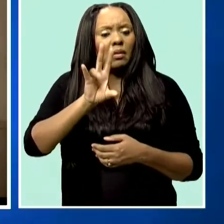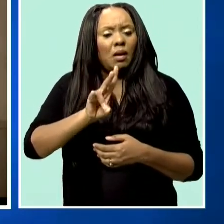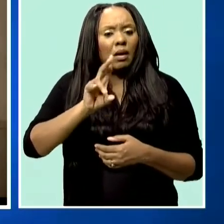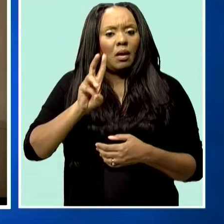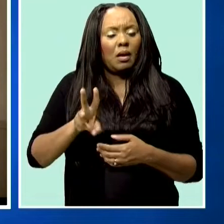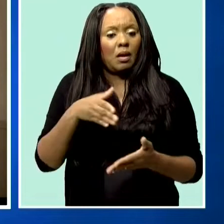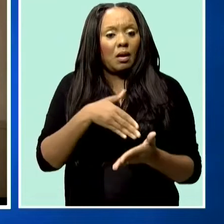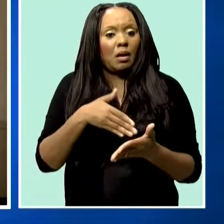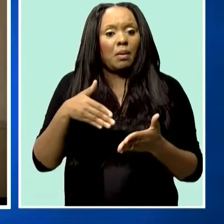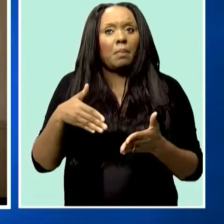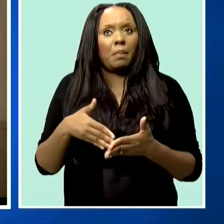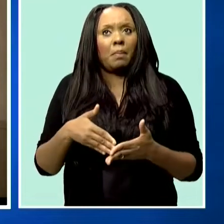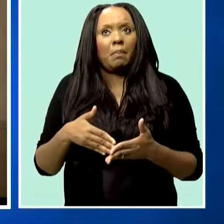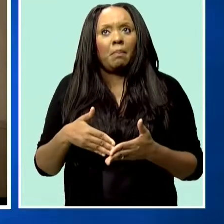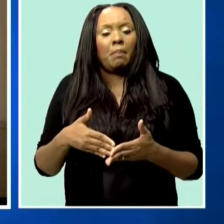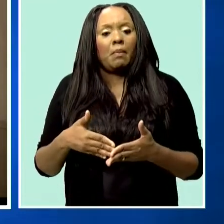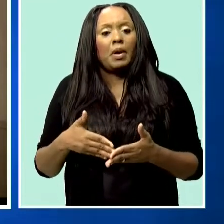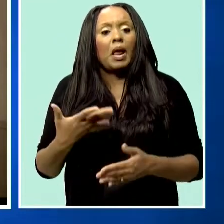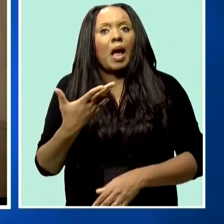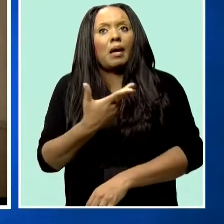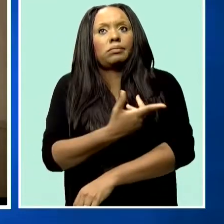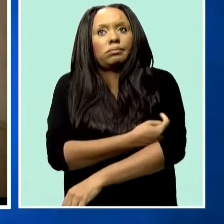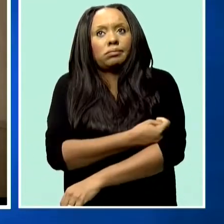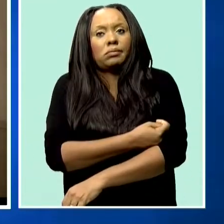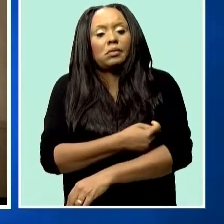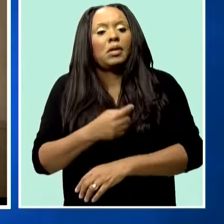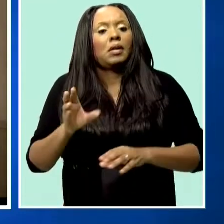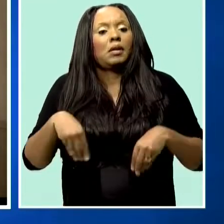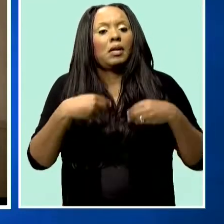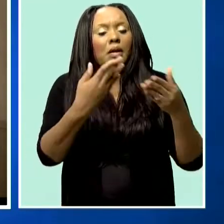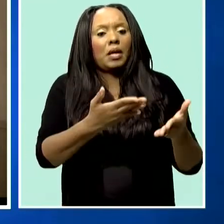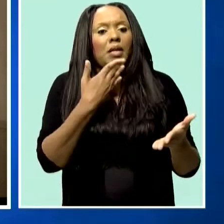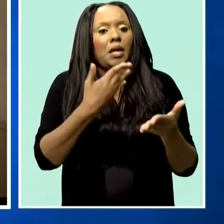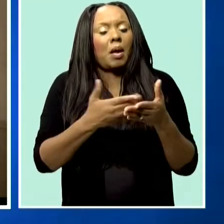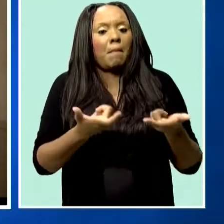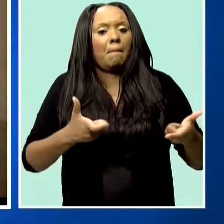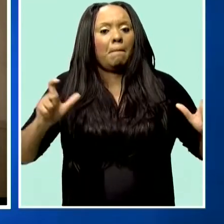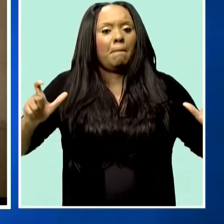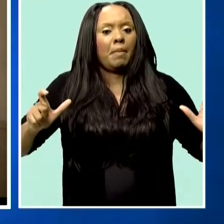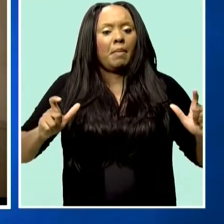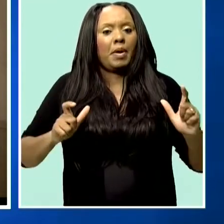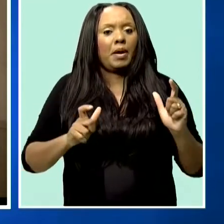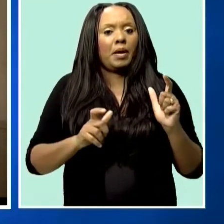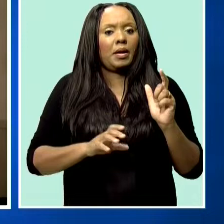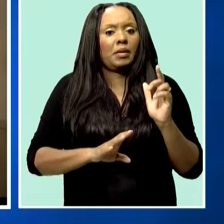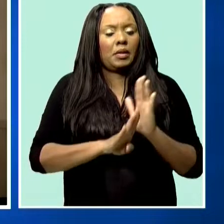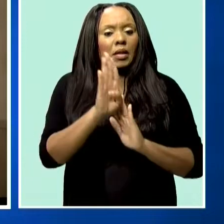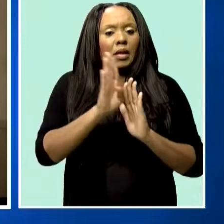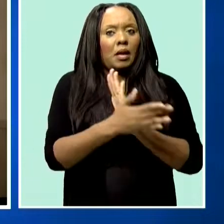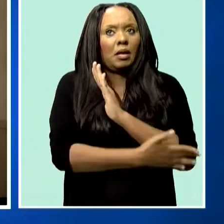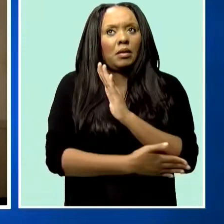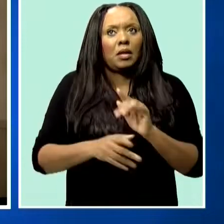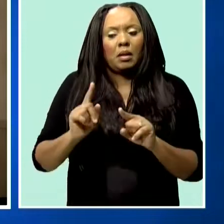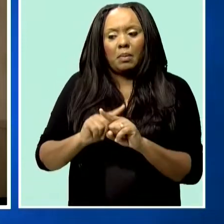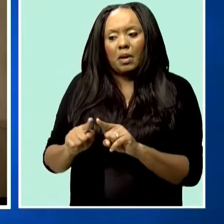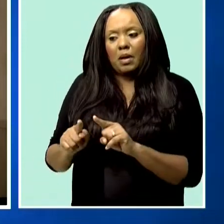576 million doses had gone to developing countries, while developed countries held how